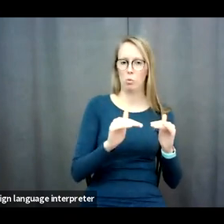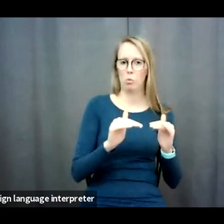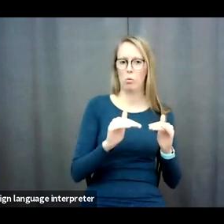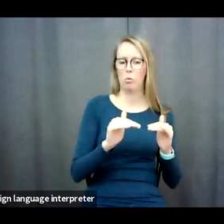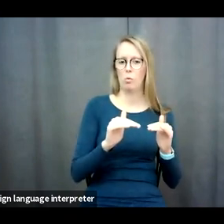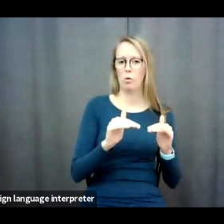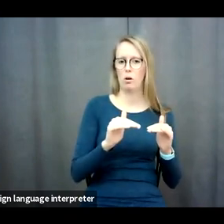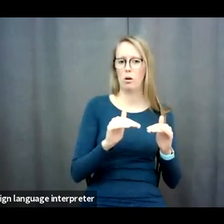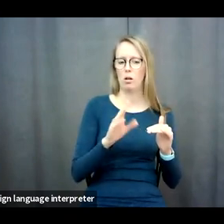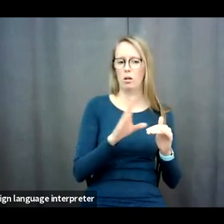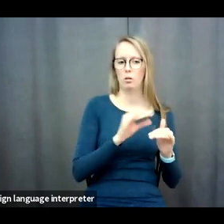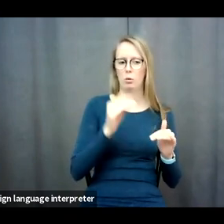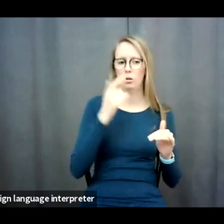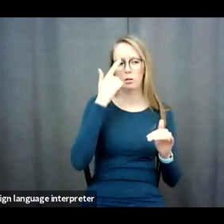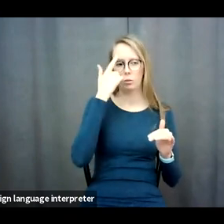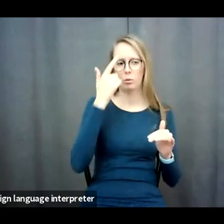I think that